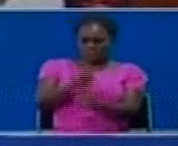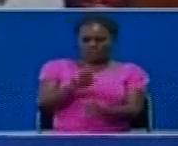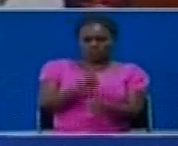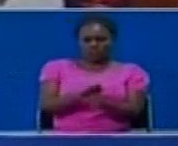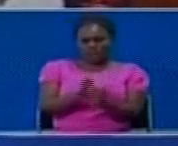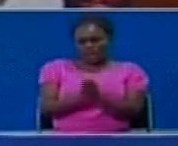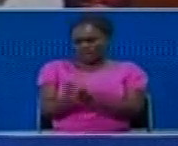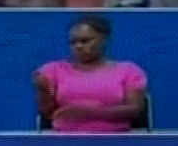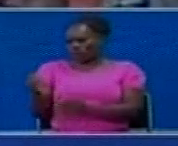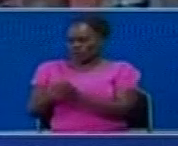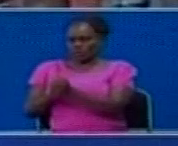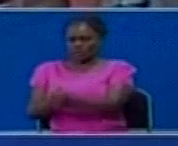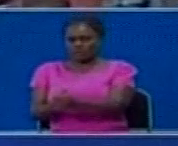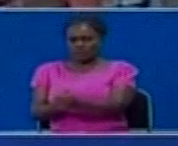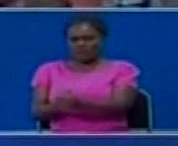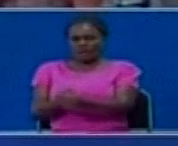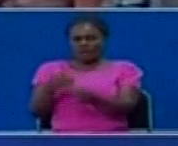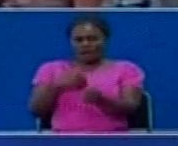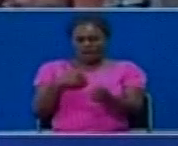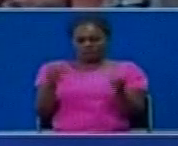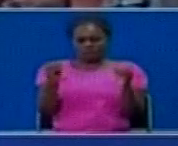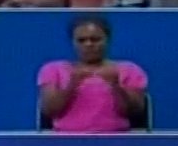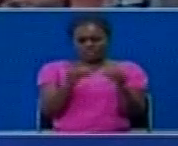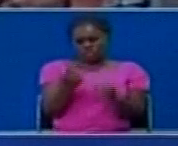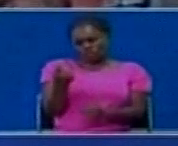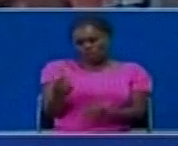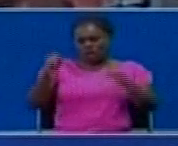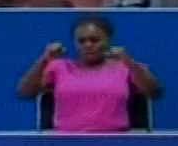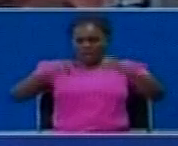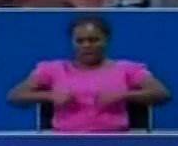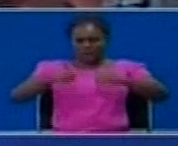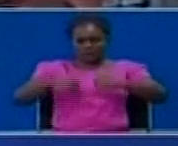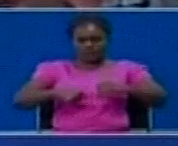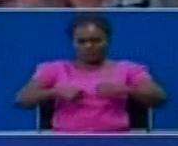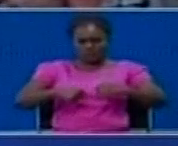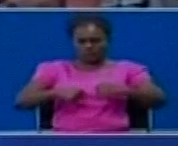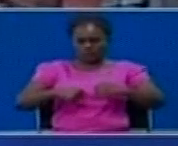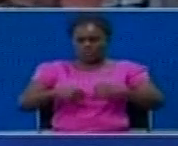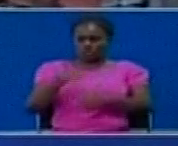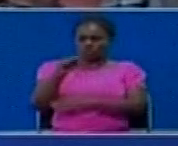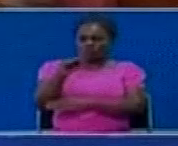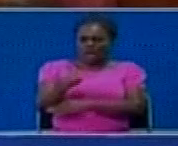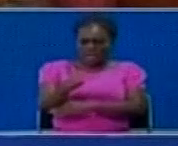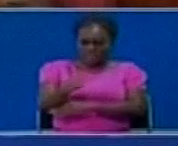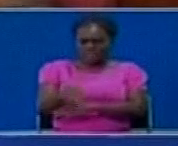and minority leaders, held an informal meeting. They agreed to rally their colleagues to subject